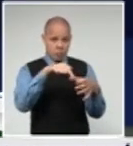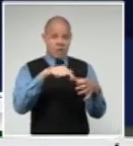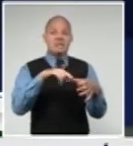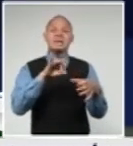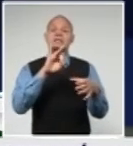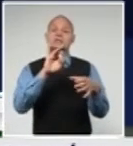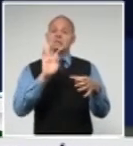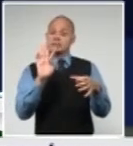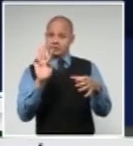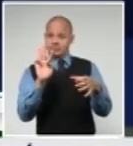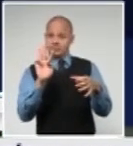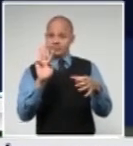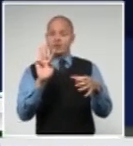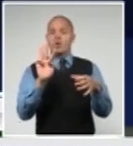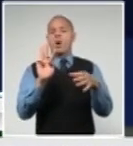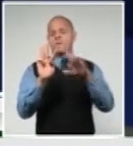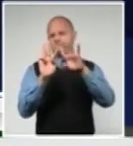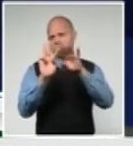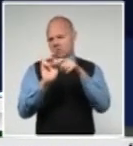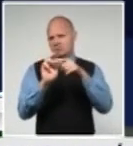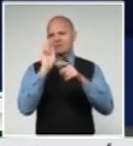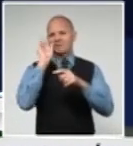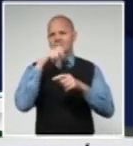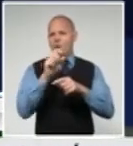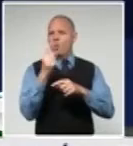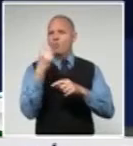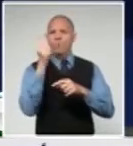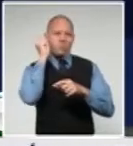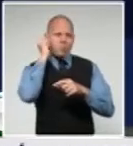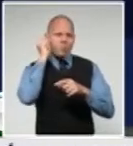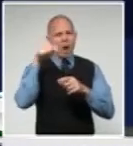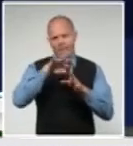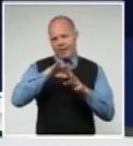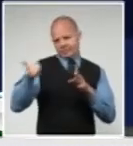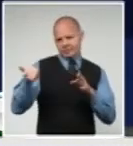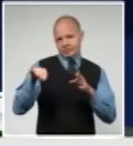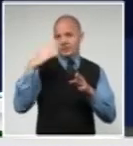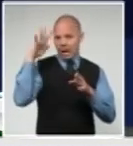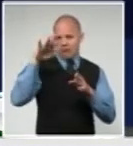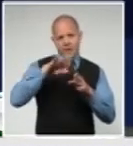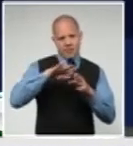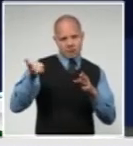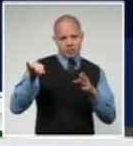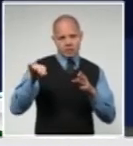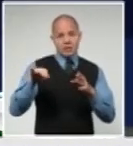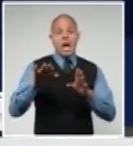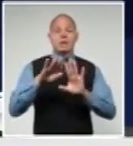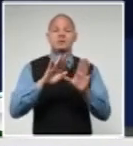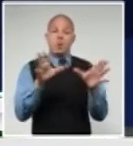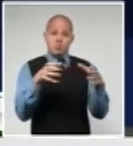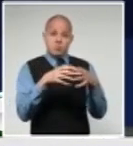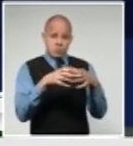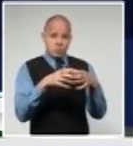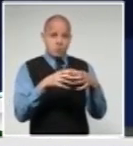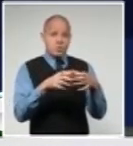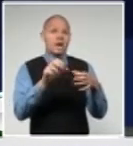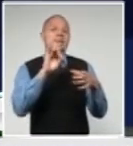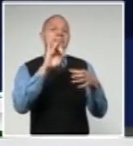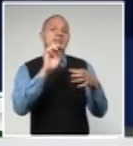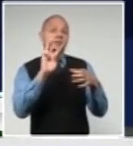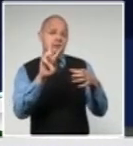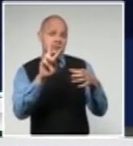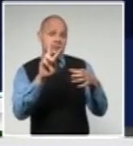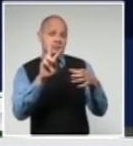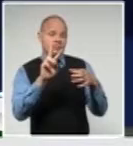The figure of patients whose source of infection is being investigated over the last 15 days stands at